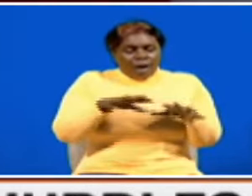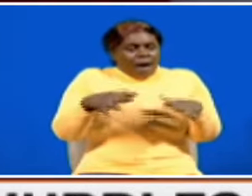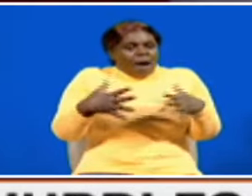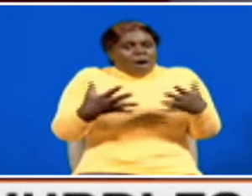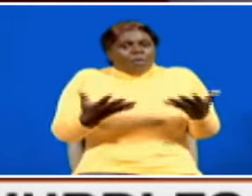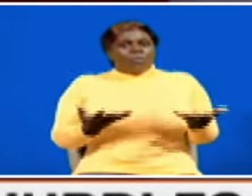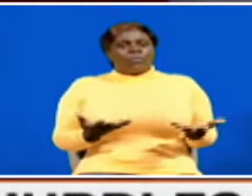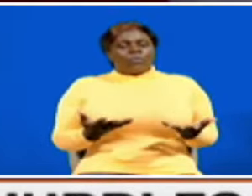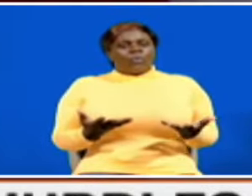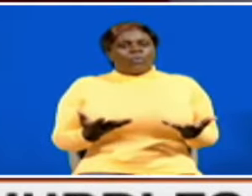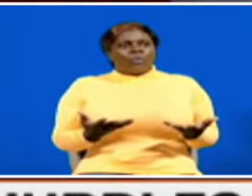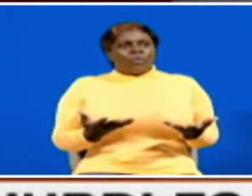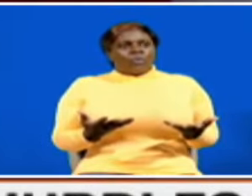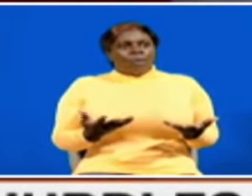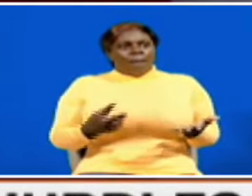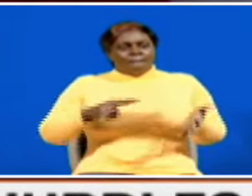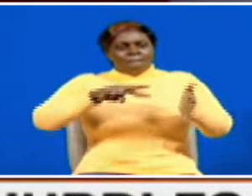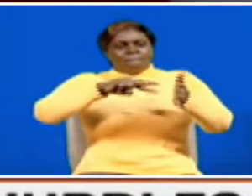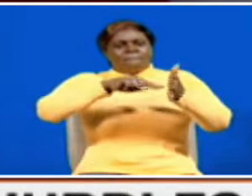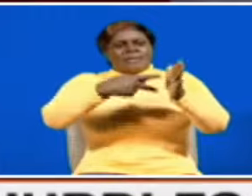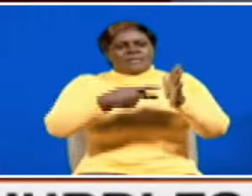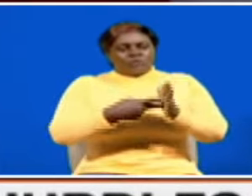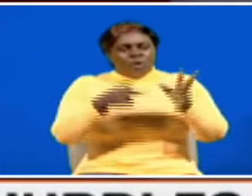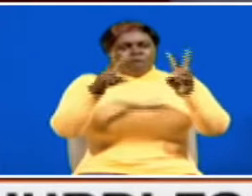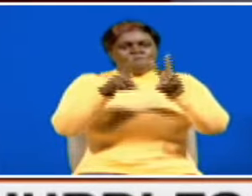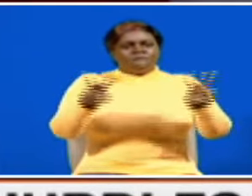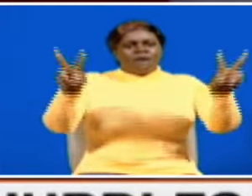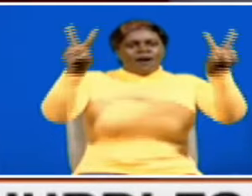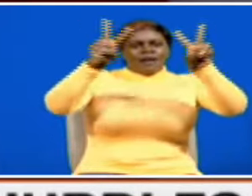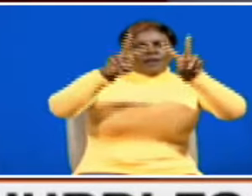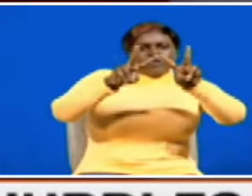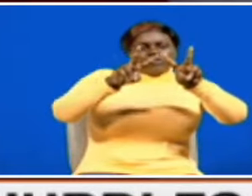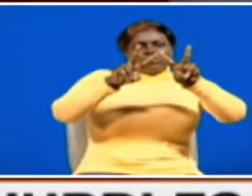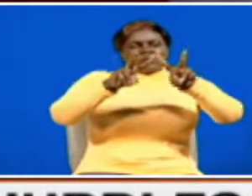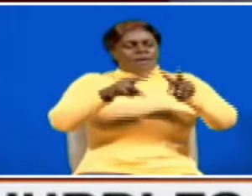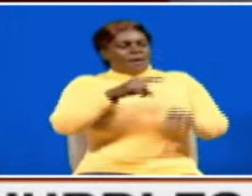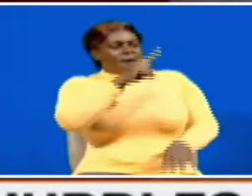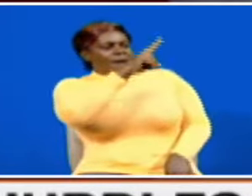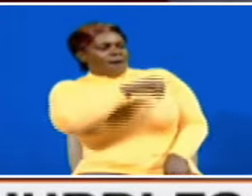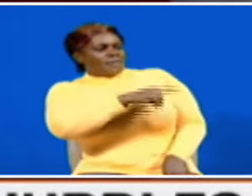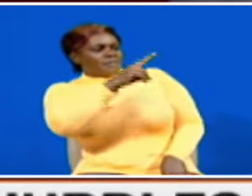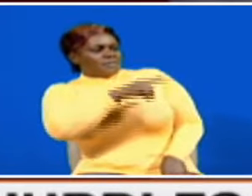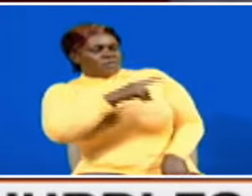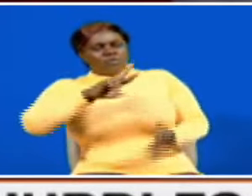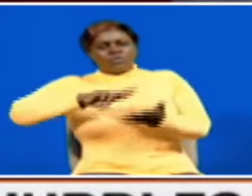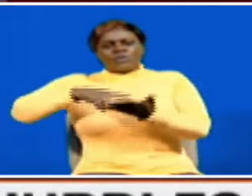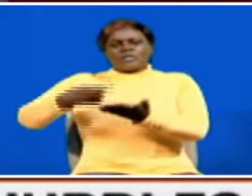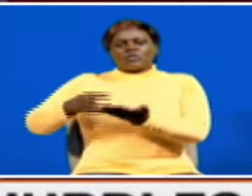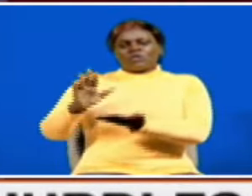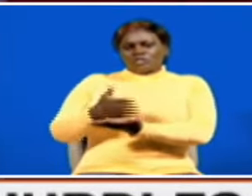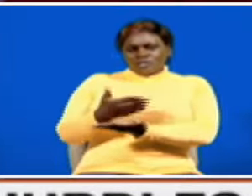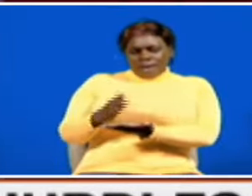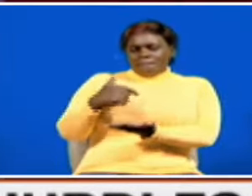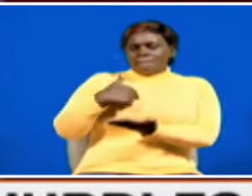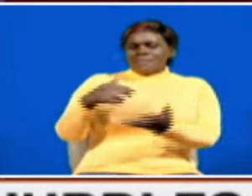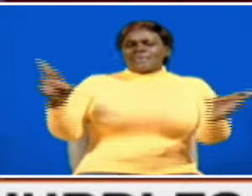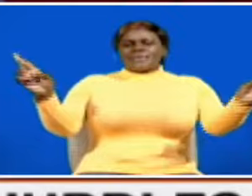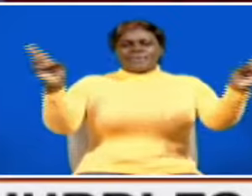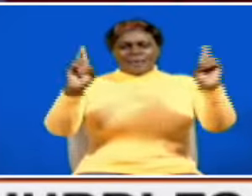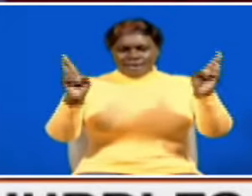of principles, values, attitudes, resource sharing. Niko